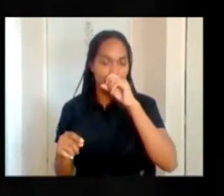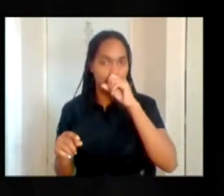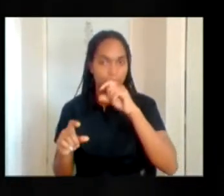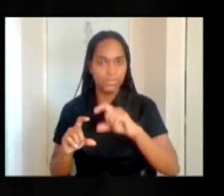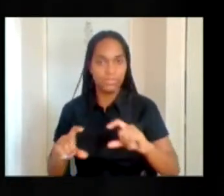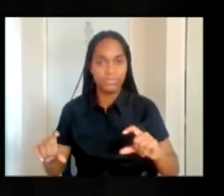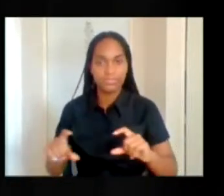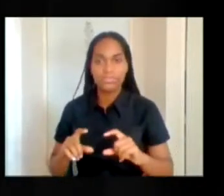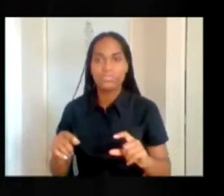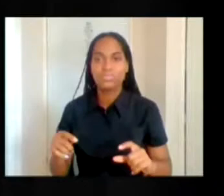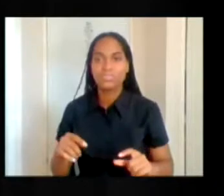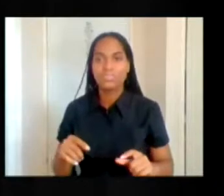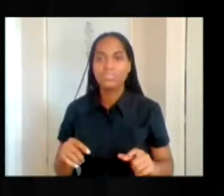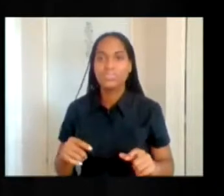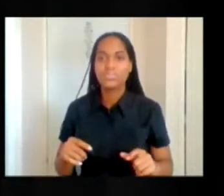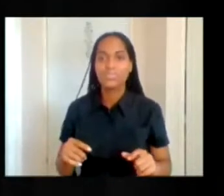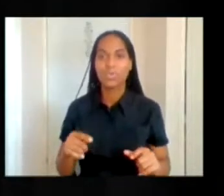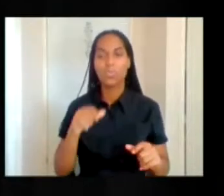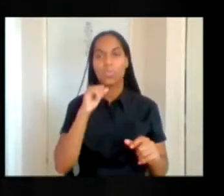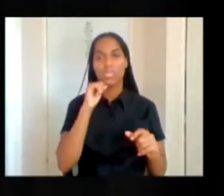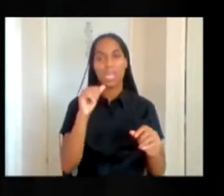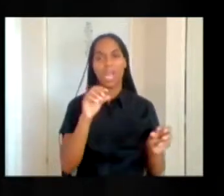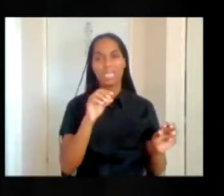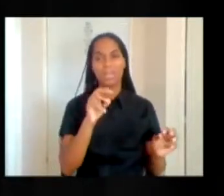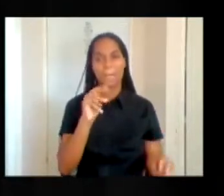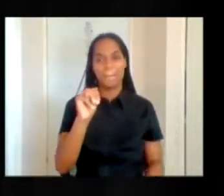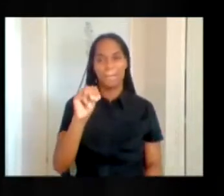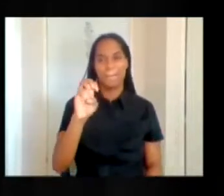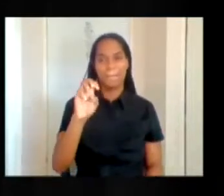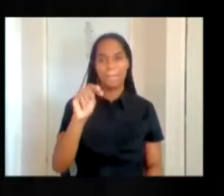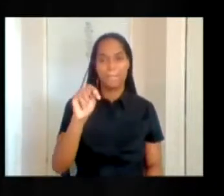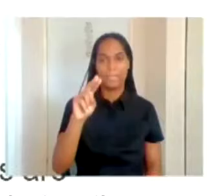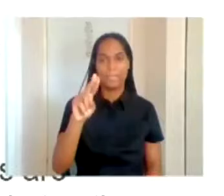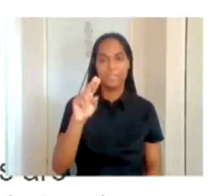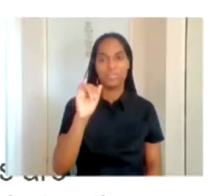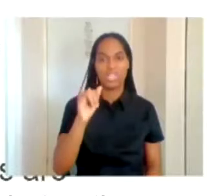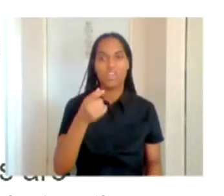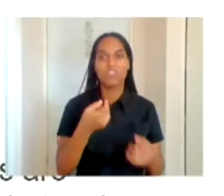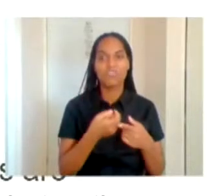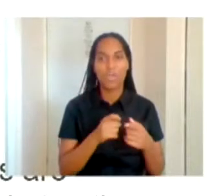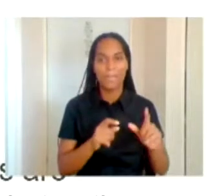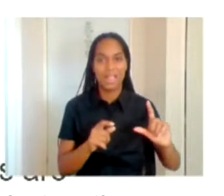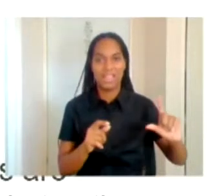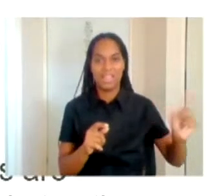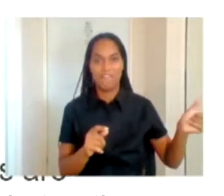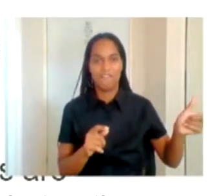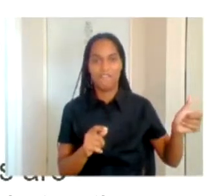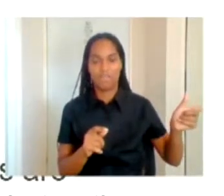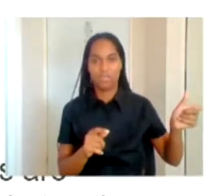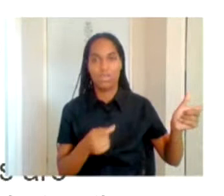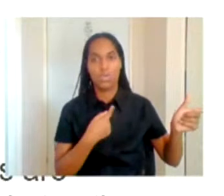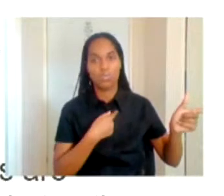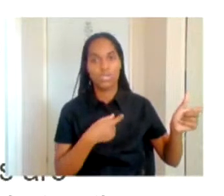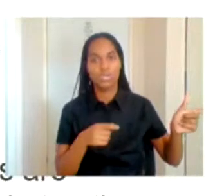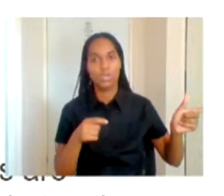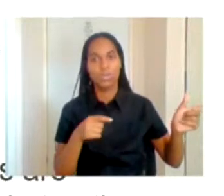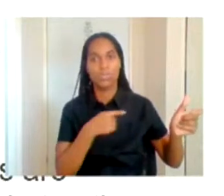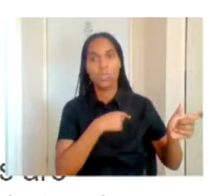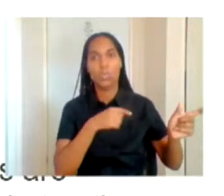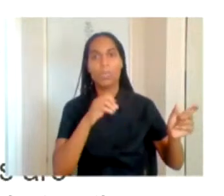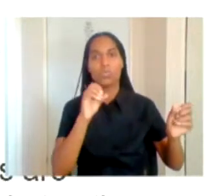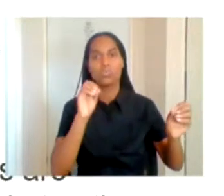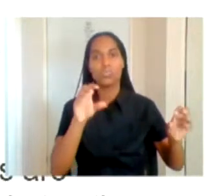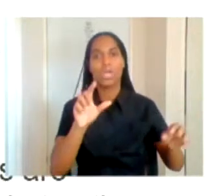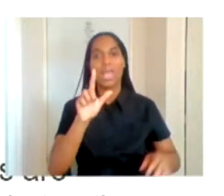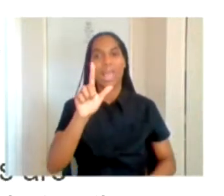from a menu that's coming in from the left-hand side, and we went down to an L-bar route. We